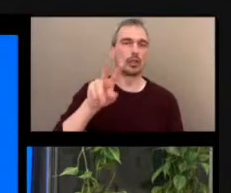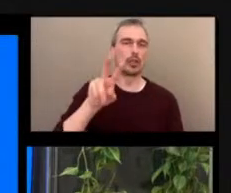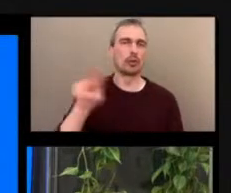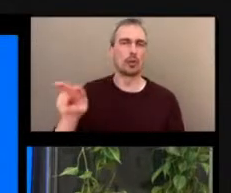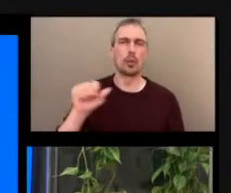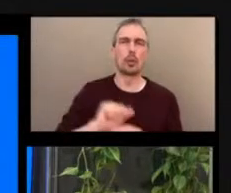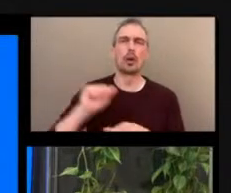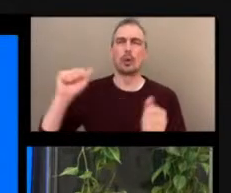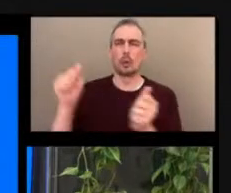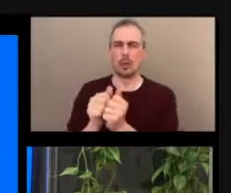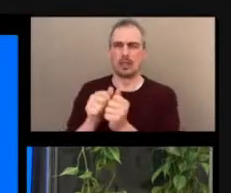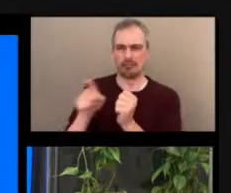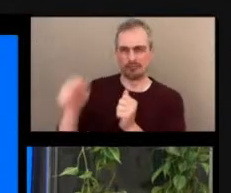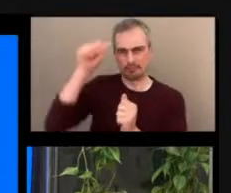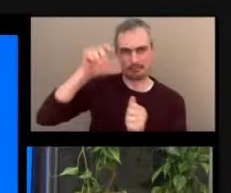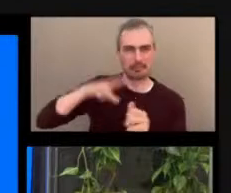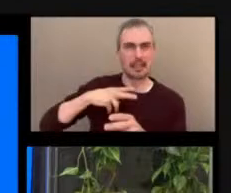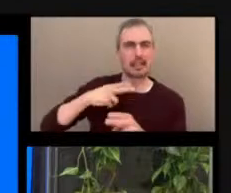Hedges.